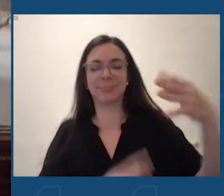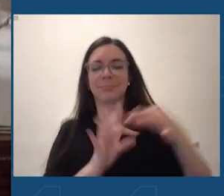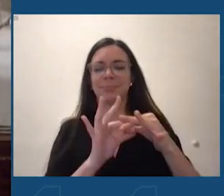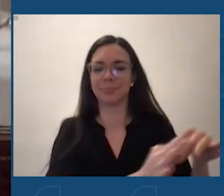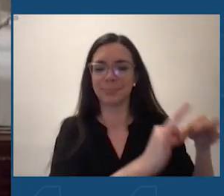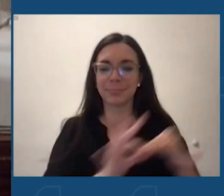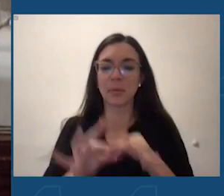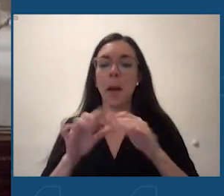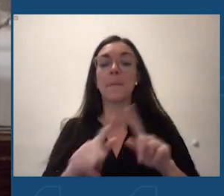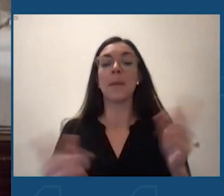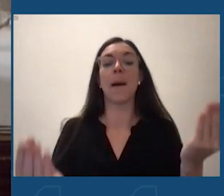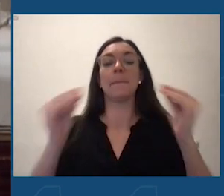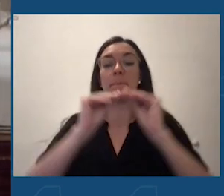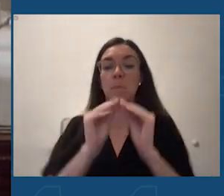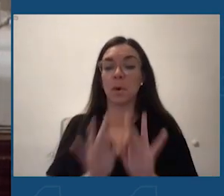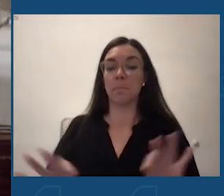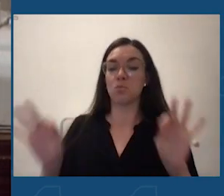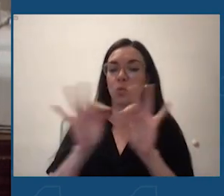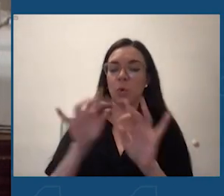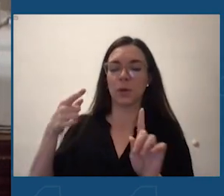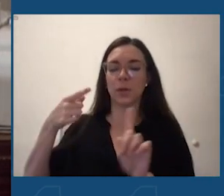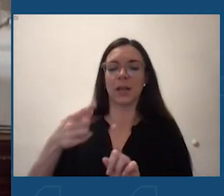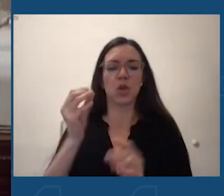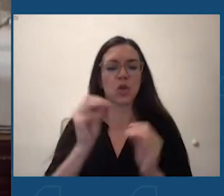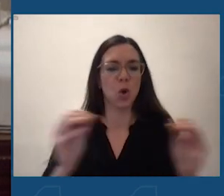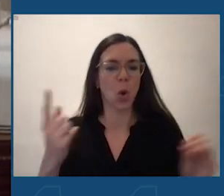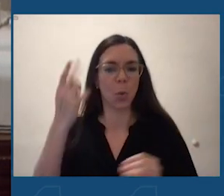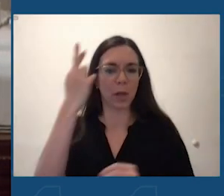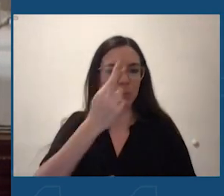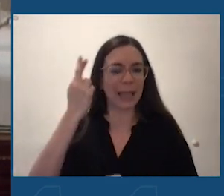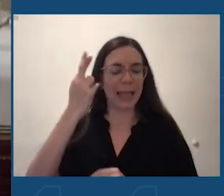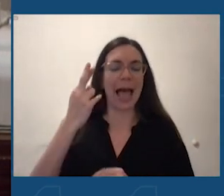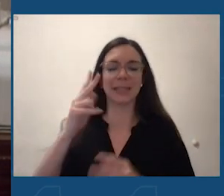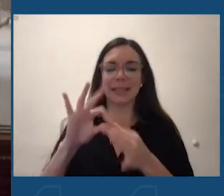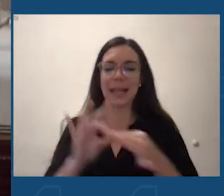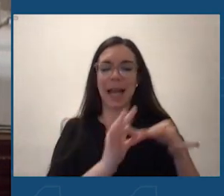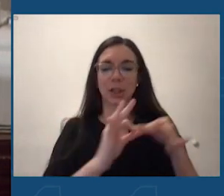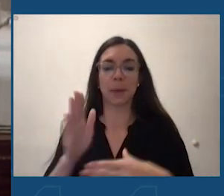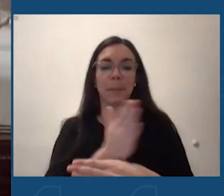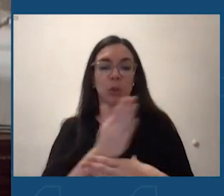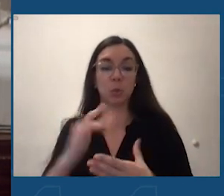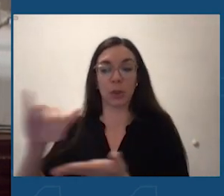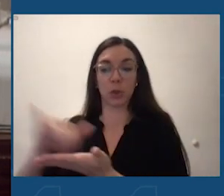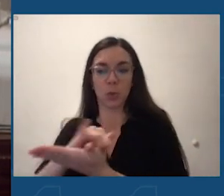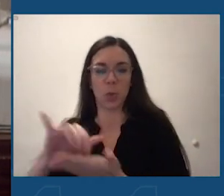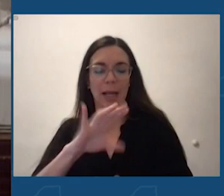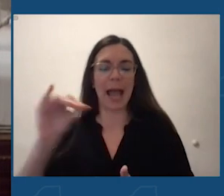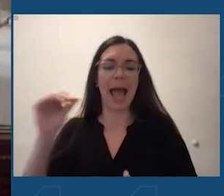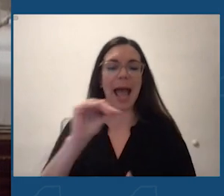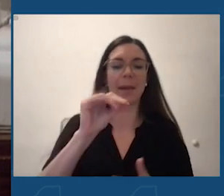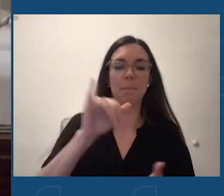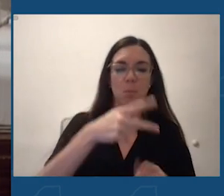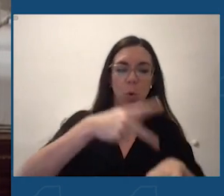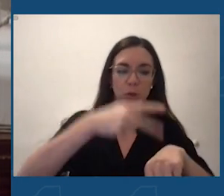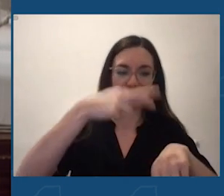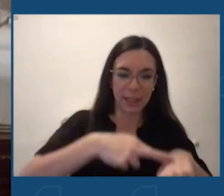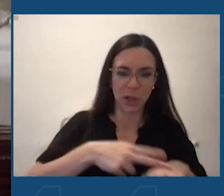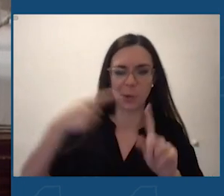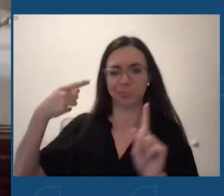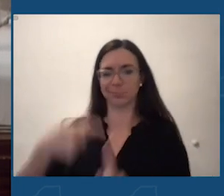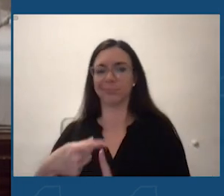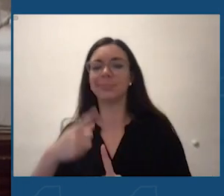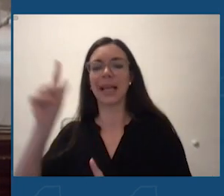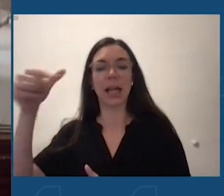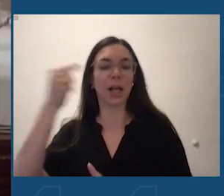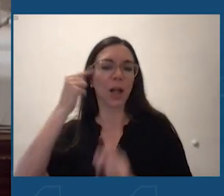one has and realizes that connection between New York and Puerto Rico more than Governor Hochul. She had been there many times to ensure that